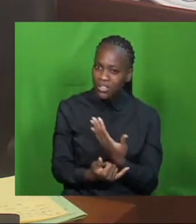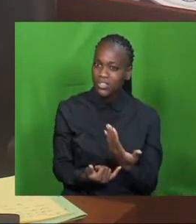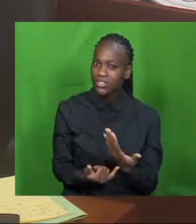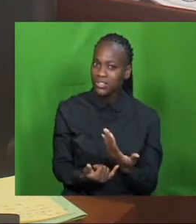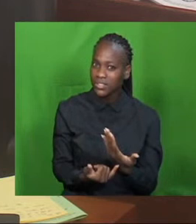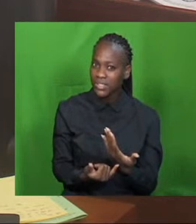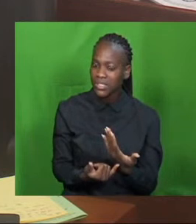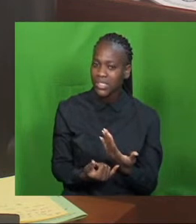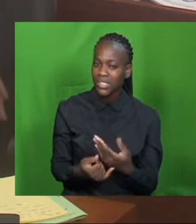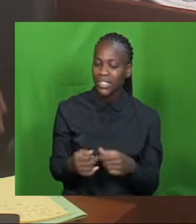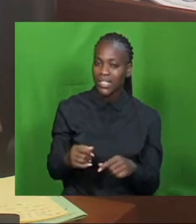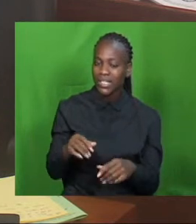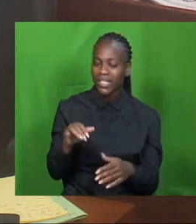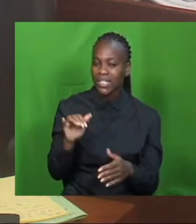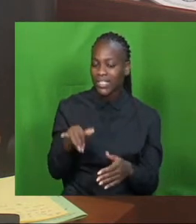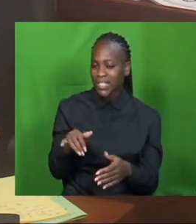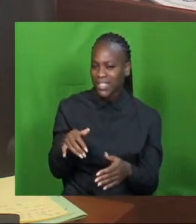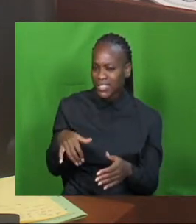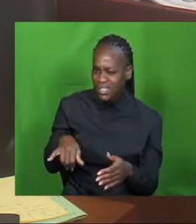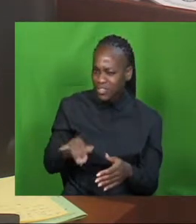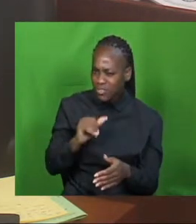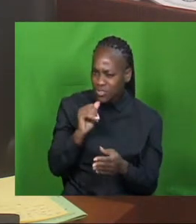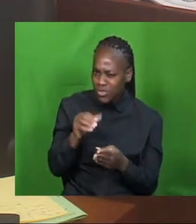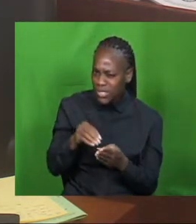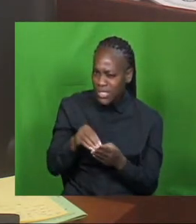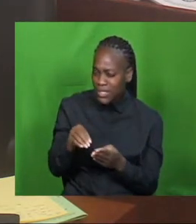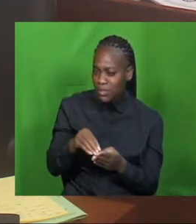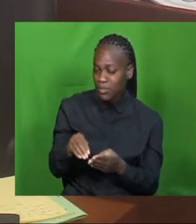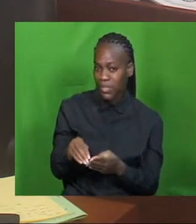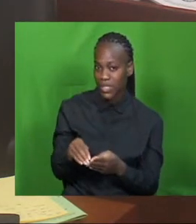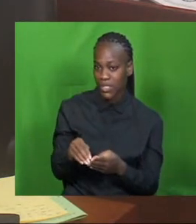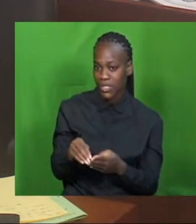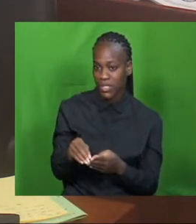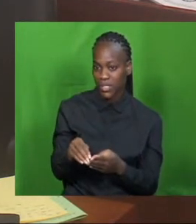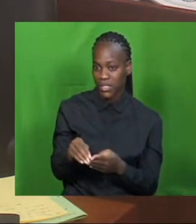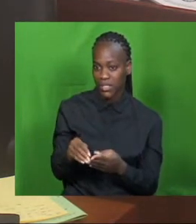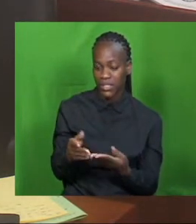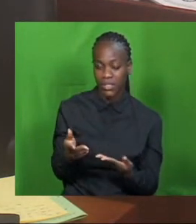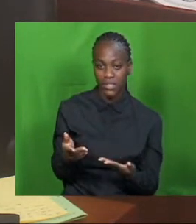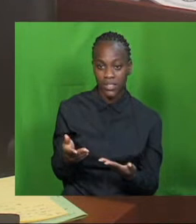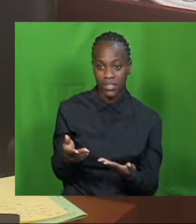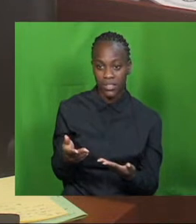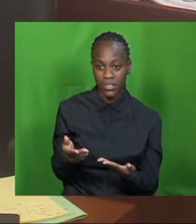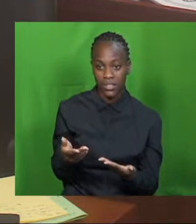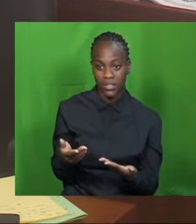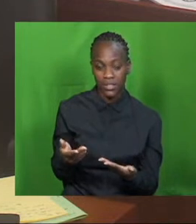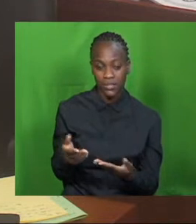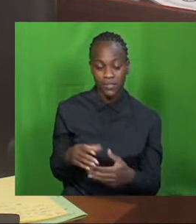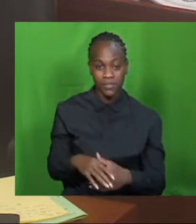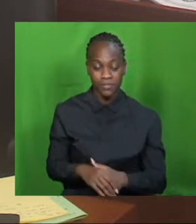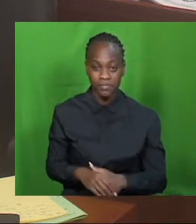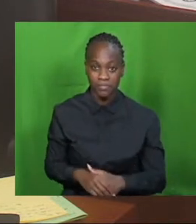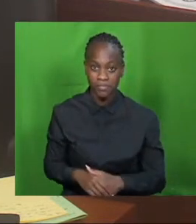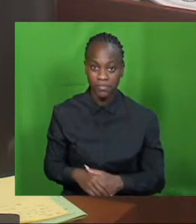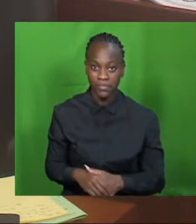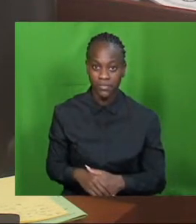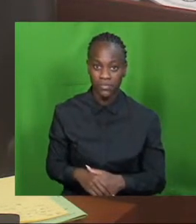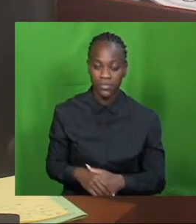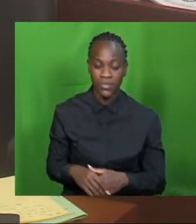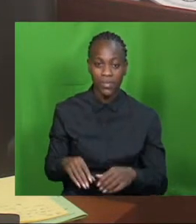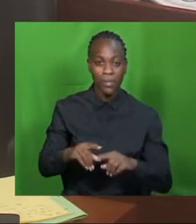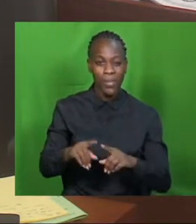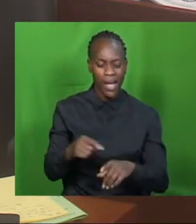Vice President of the Commonwealth Parliamentary Association. The Honorable Osaiche Mensah is Vice